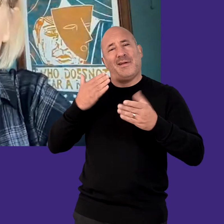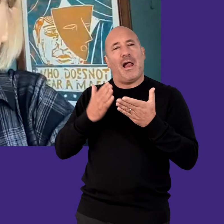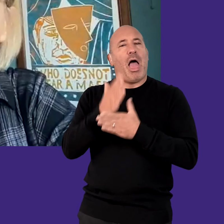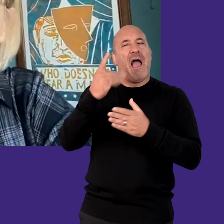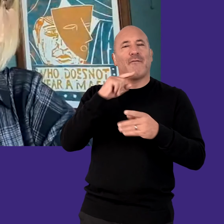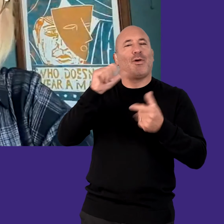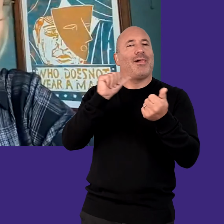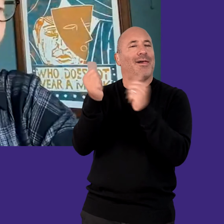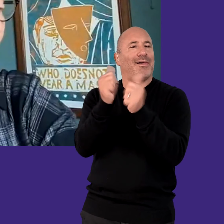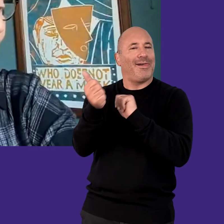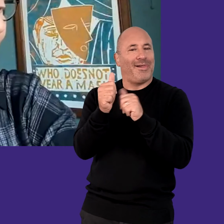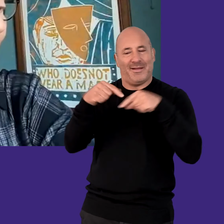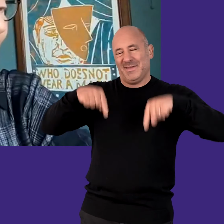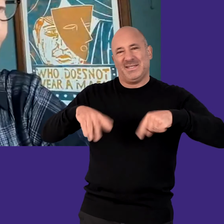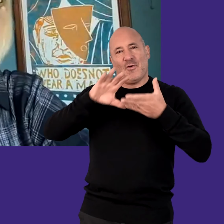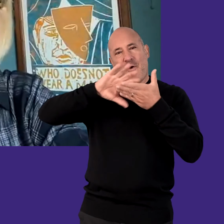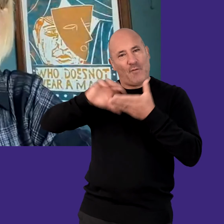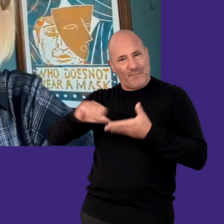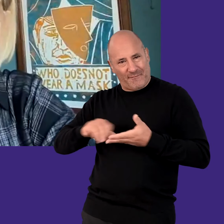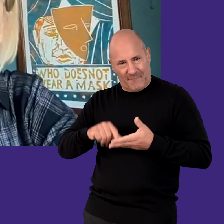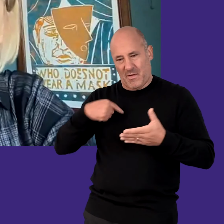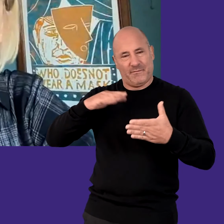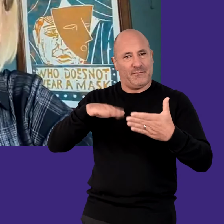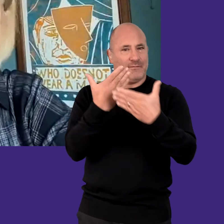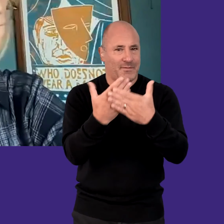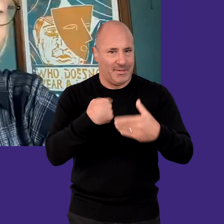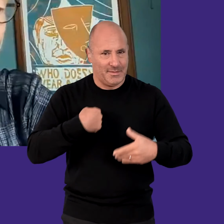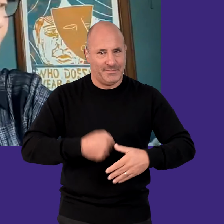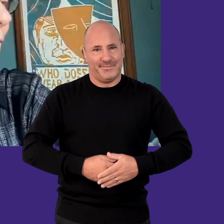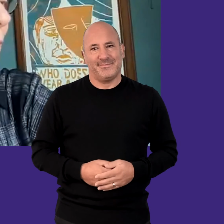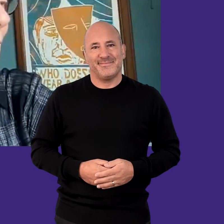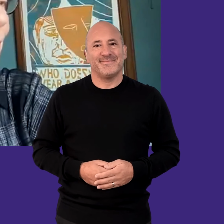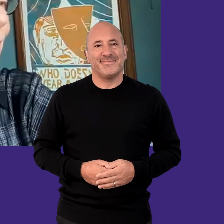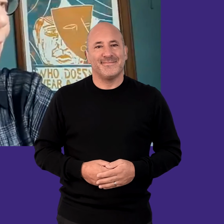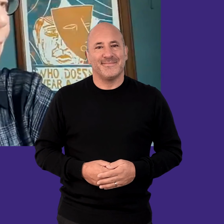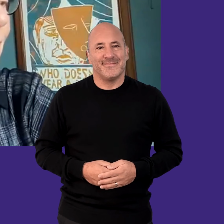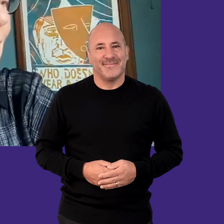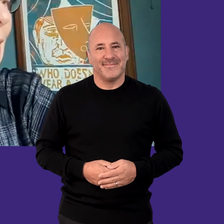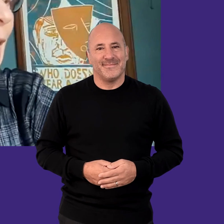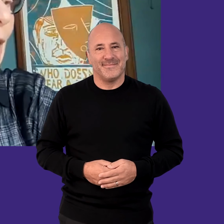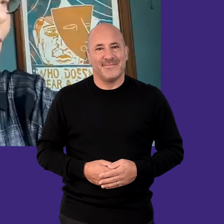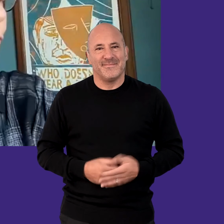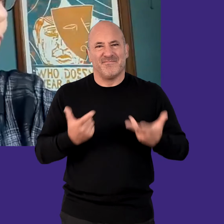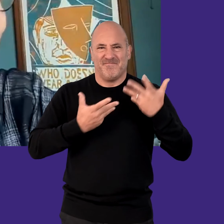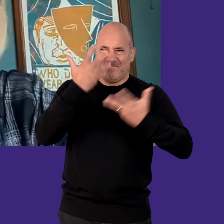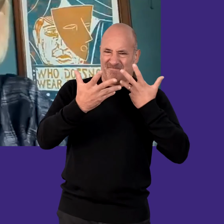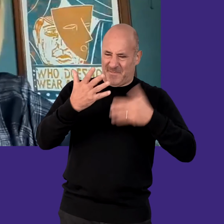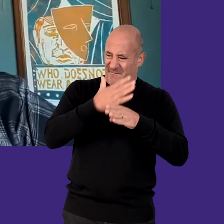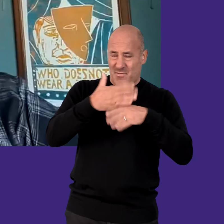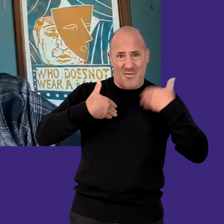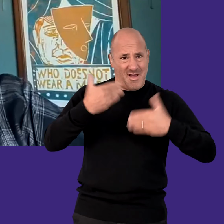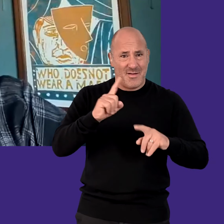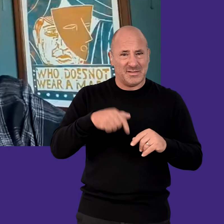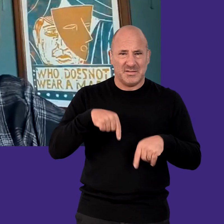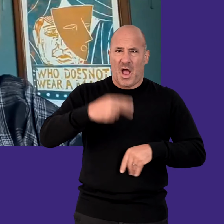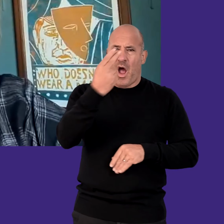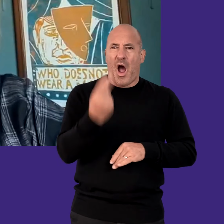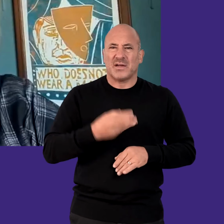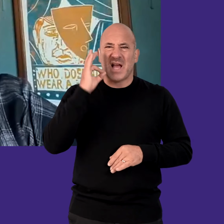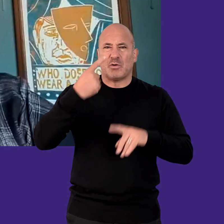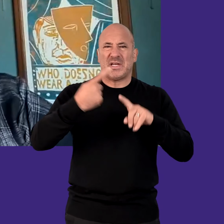be alternating throughout the programme. And so I think Kenna will be pinning them as well. So just to give you a bit of